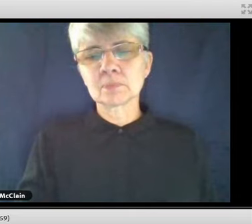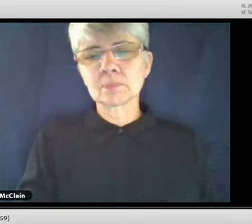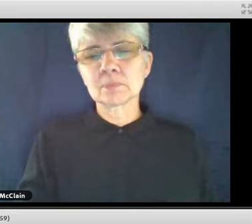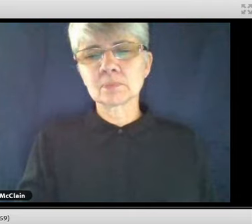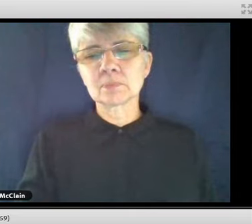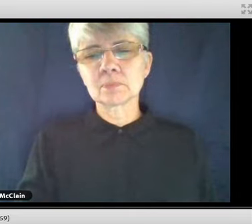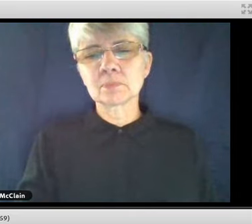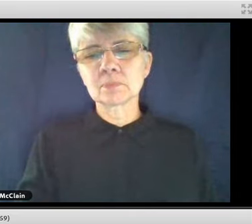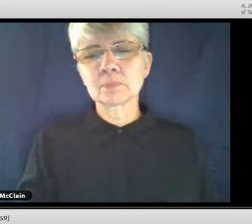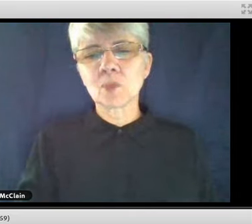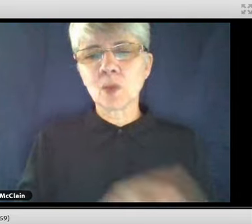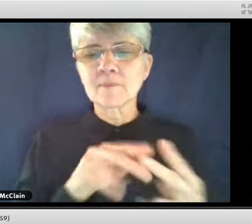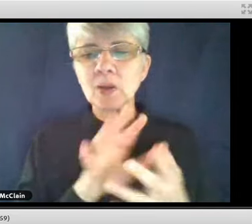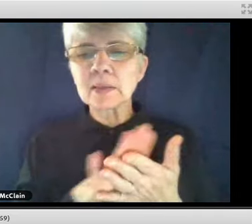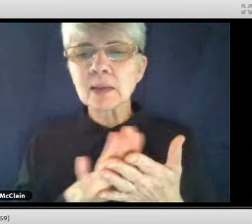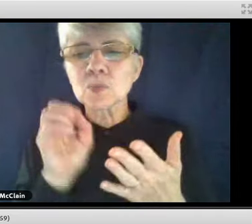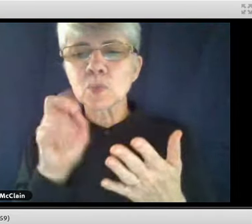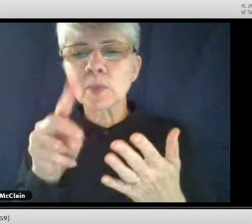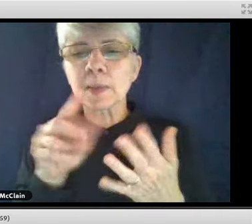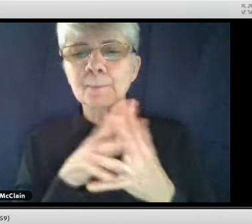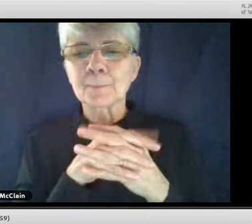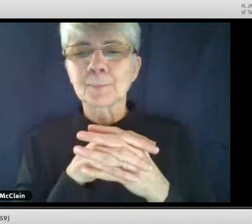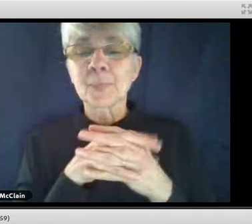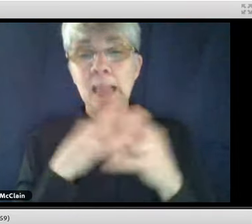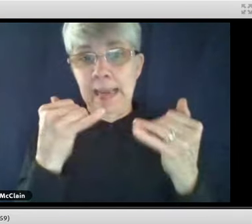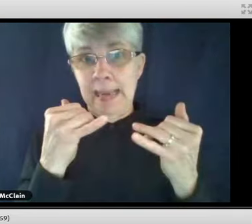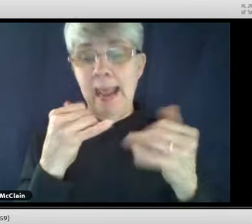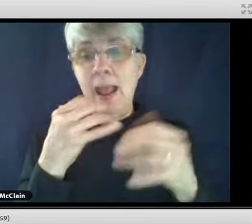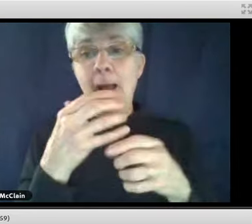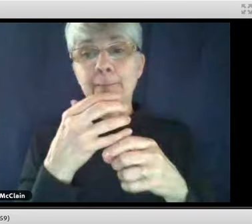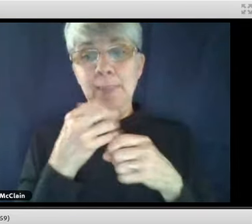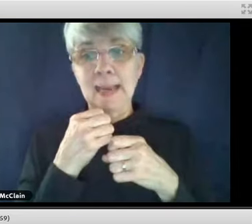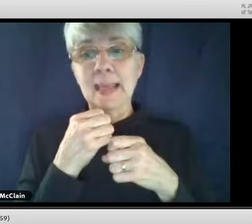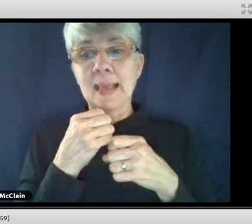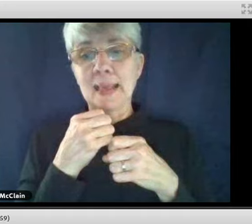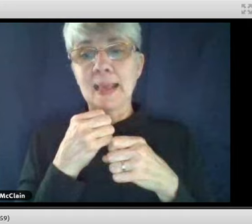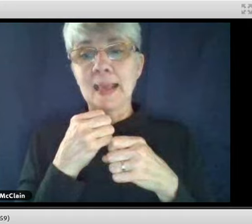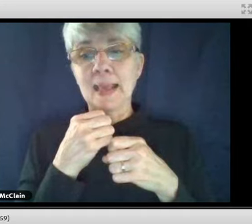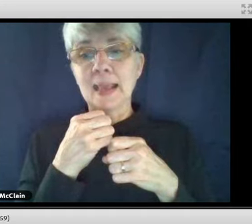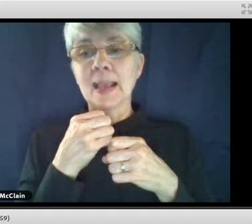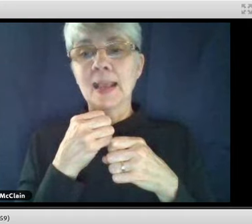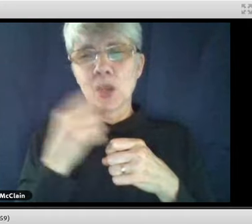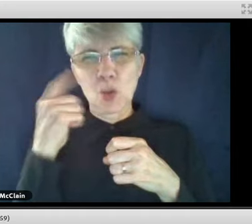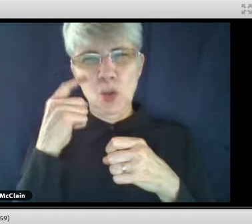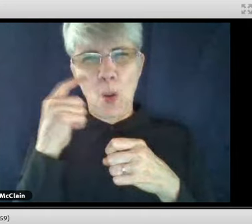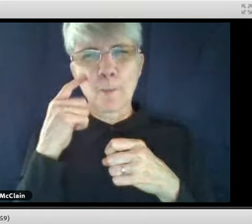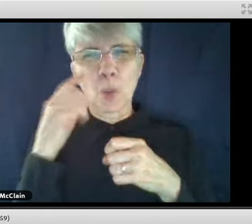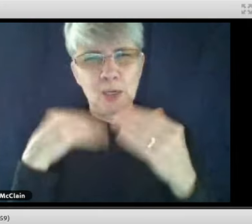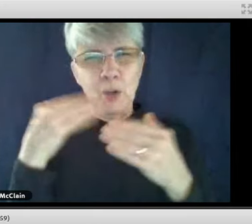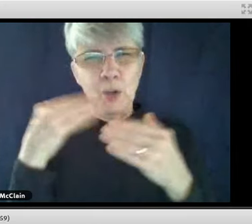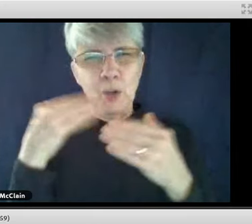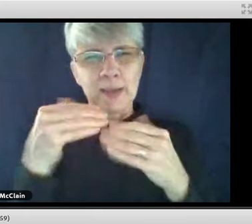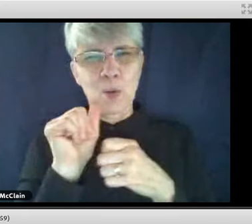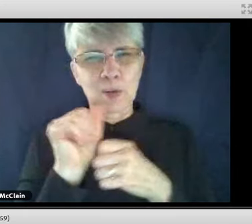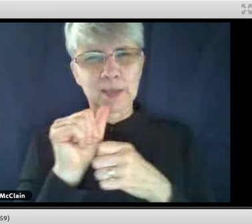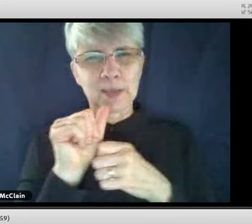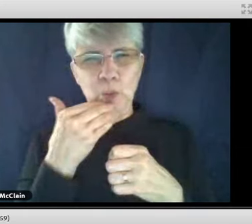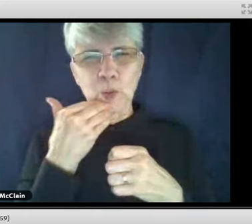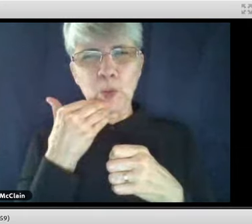Oh, very nice. Okay. Now, okay, I'm getting your brain juices going here. All right,